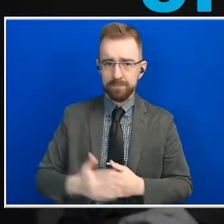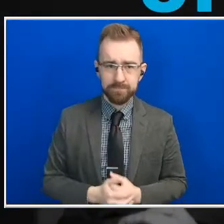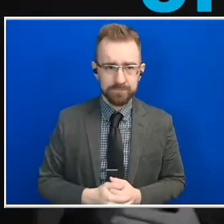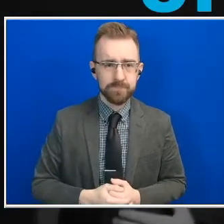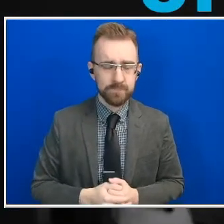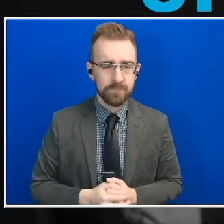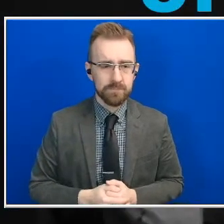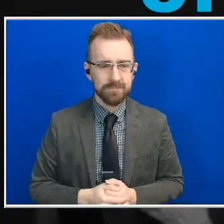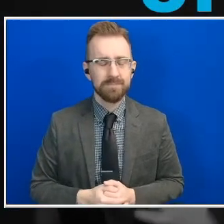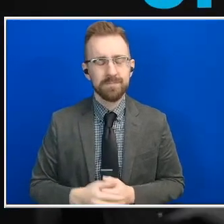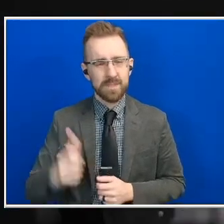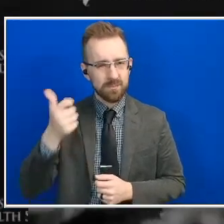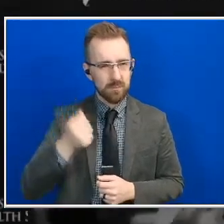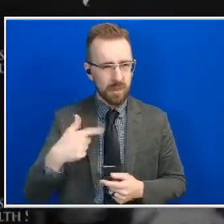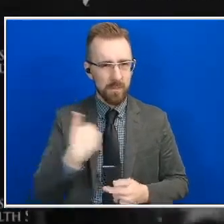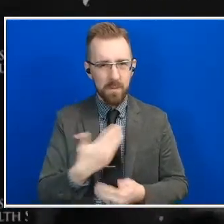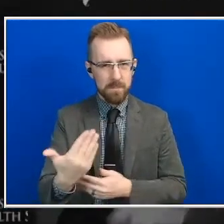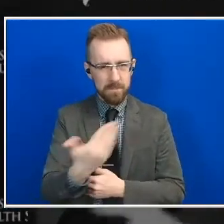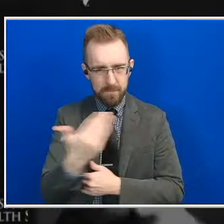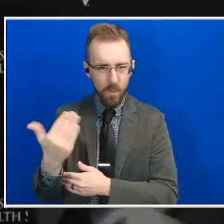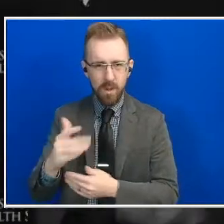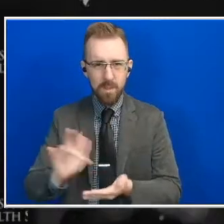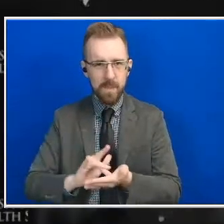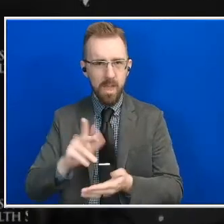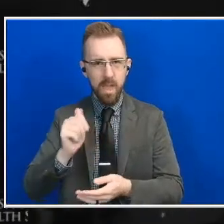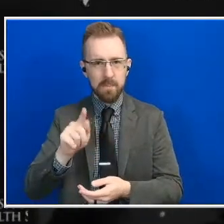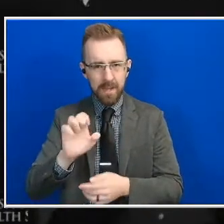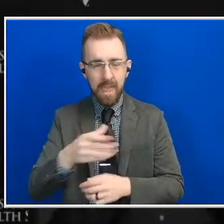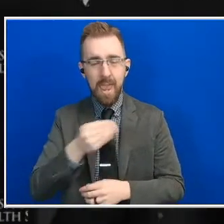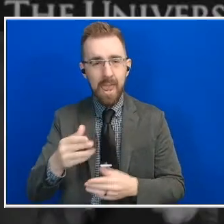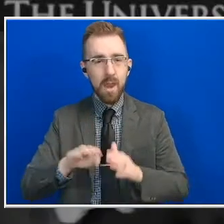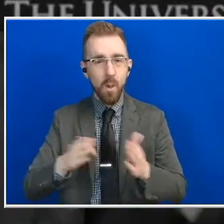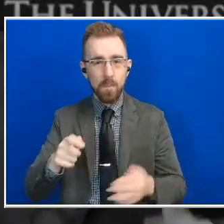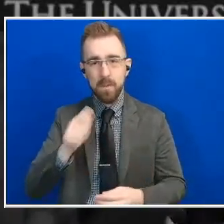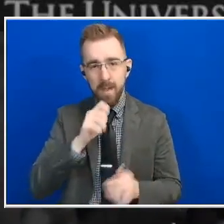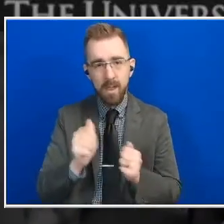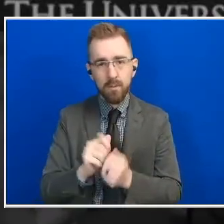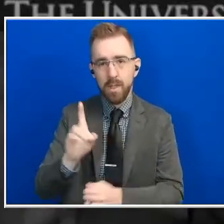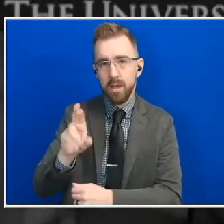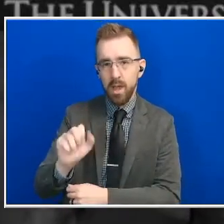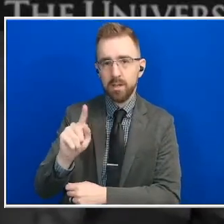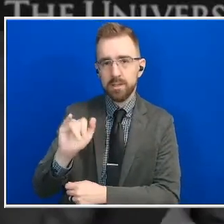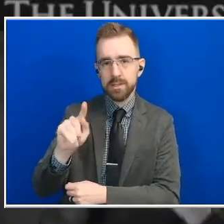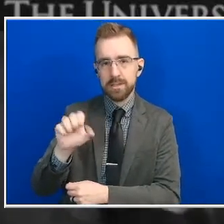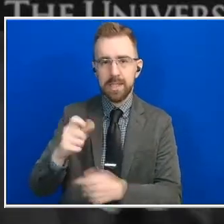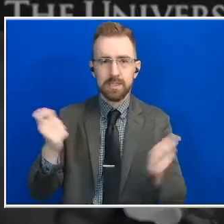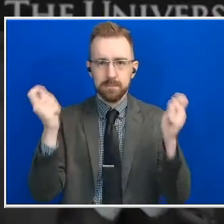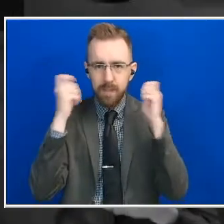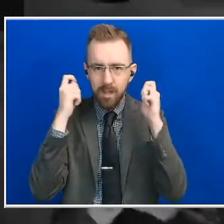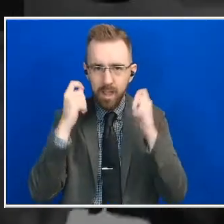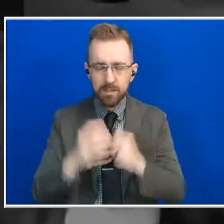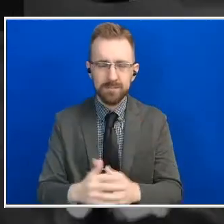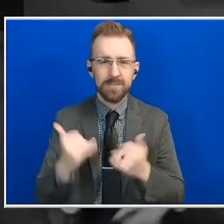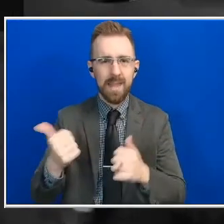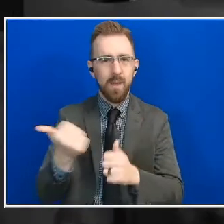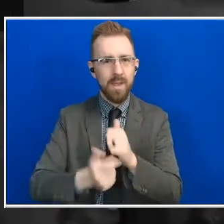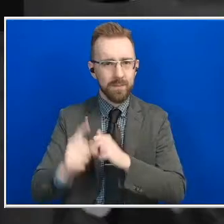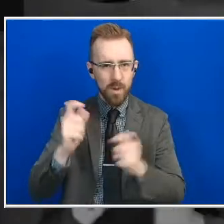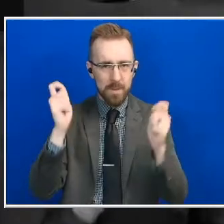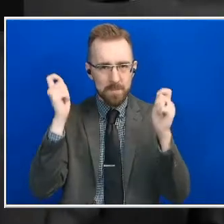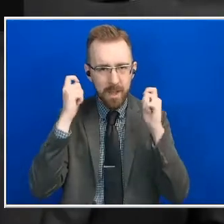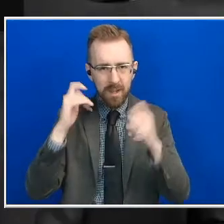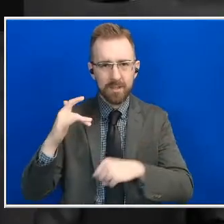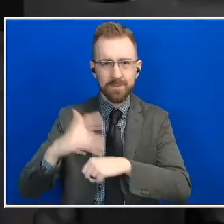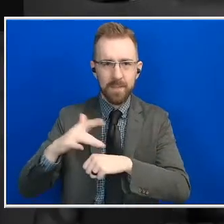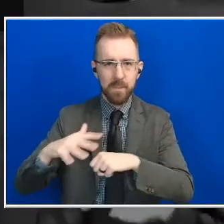Subscribe to our Morning Medical Update and Open Mics with Dr. Stites podcast. Now, everywhere podcasts are available.